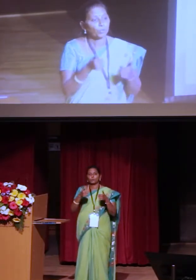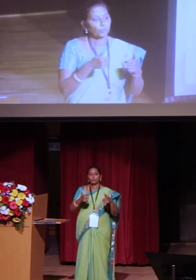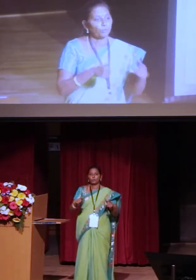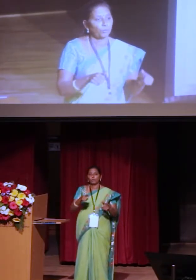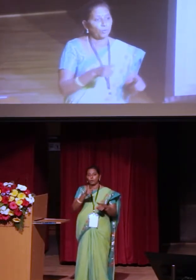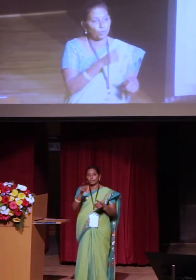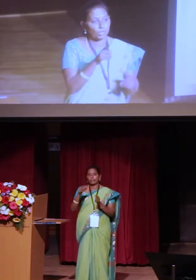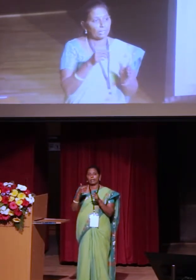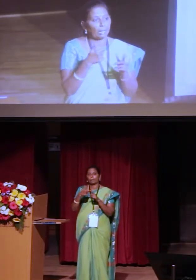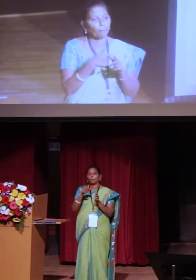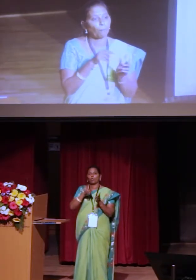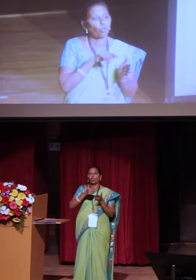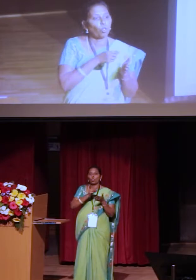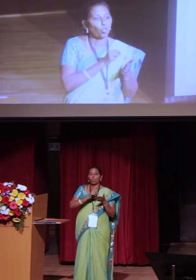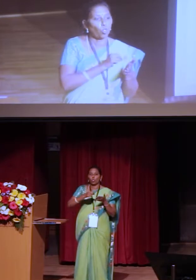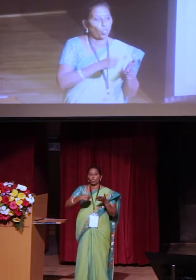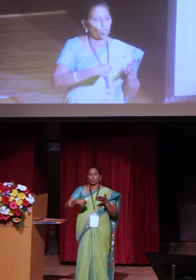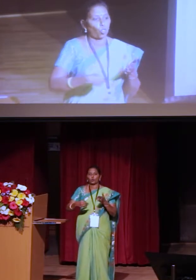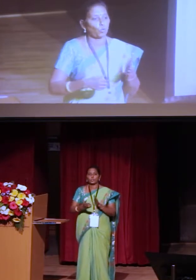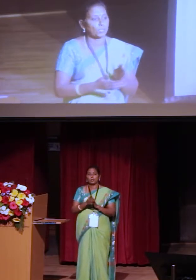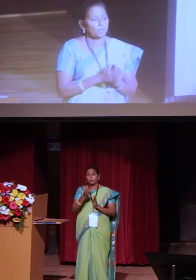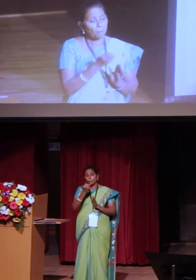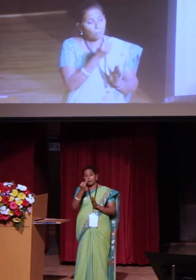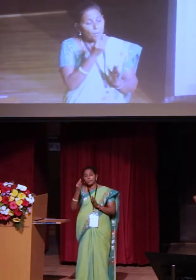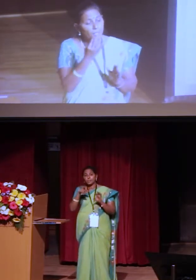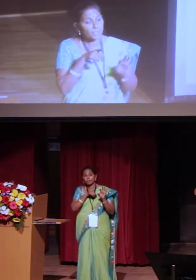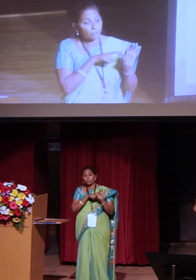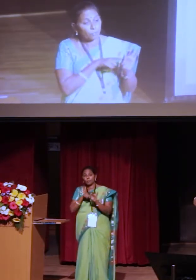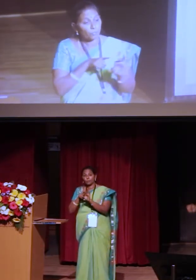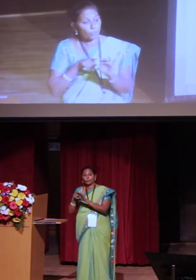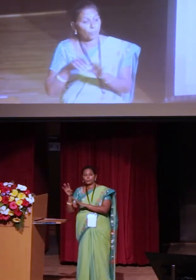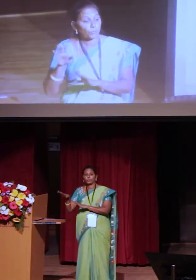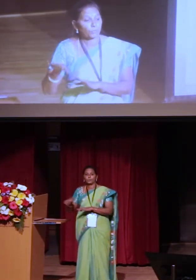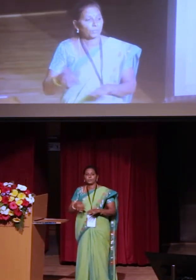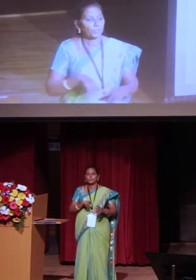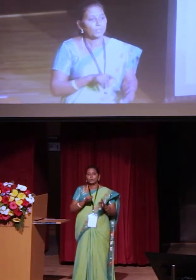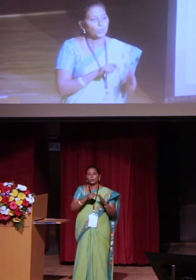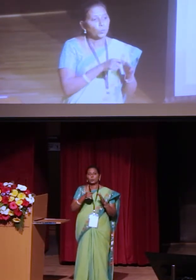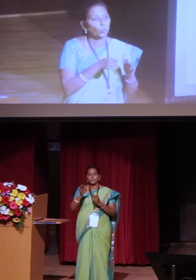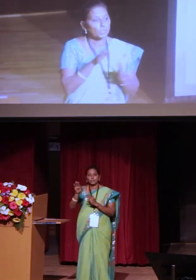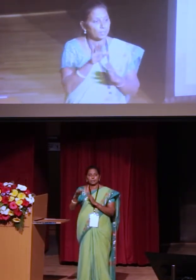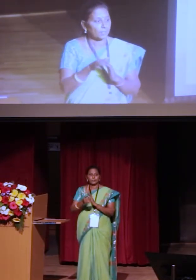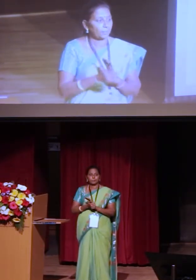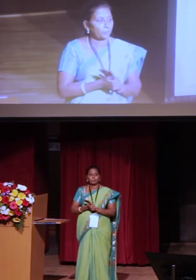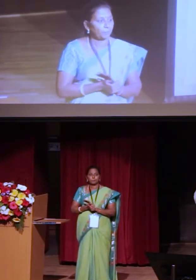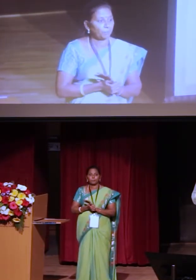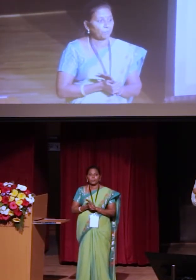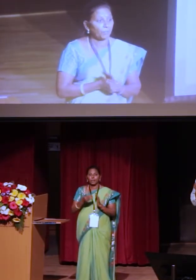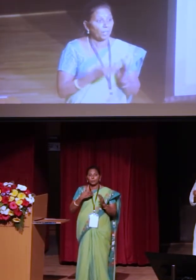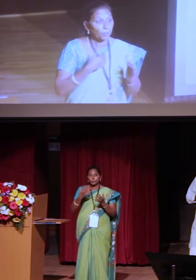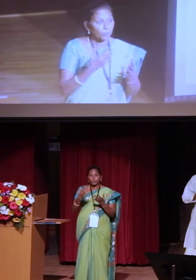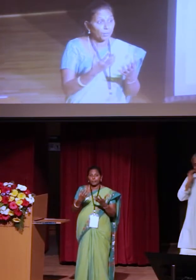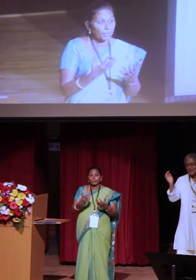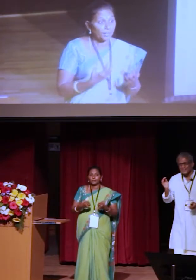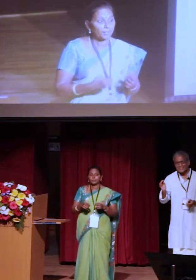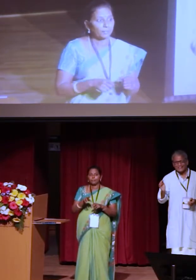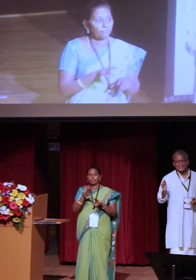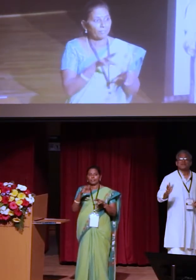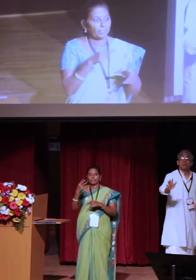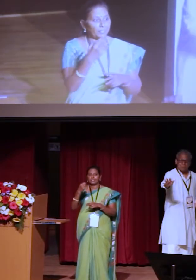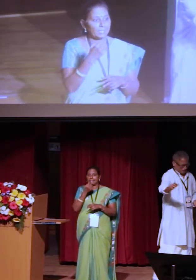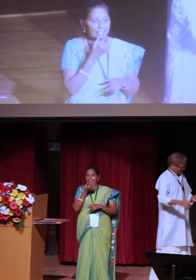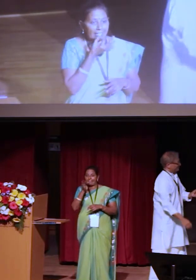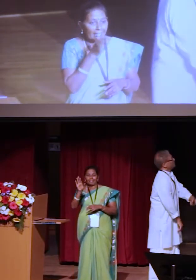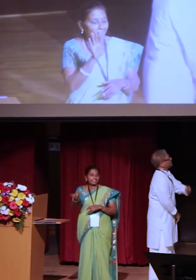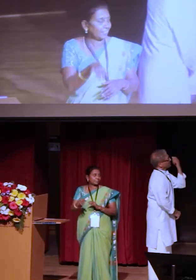of this the kid knows. You don't have to have the stupid multi-choice question and say, do this, do this, do this. Play Rummy. Sorry, I'm going to get beaten up if I go out and say